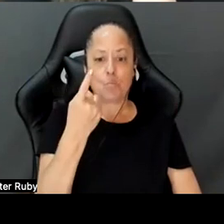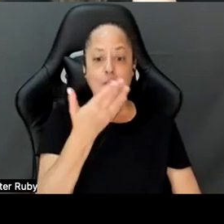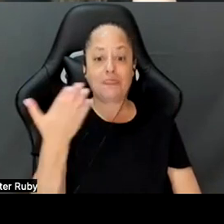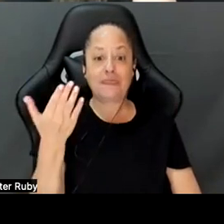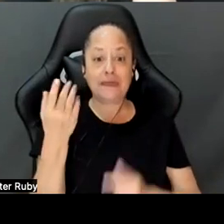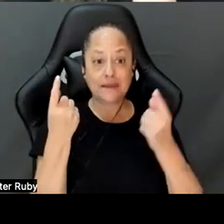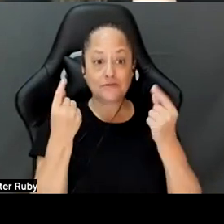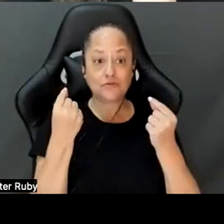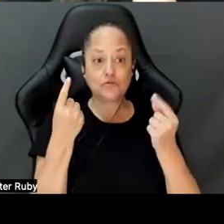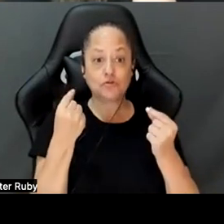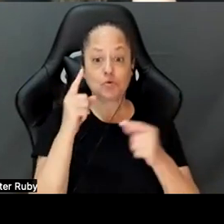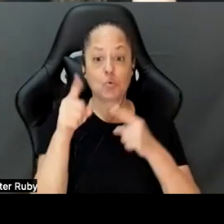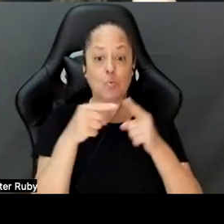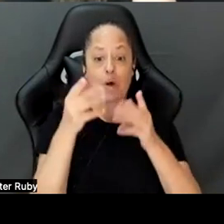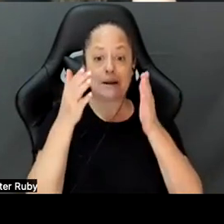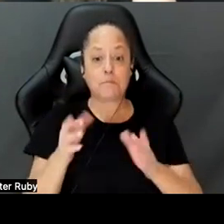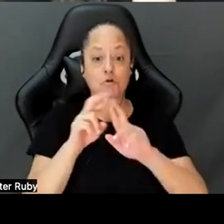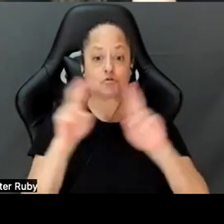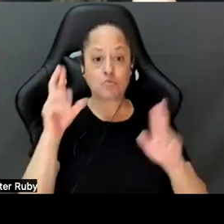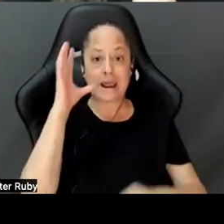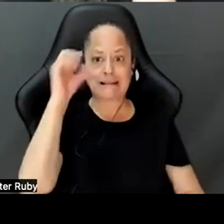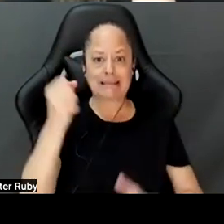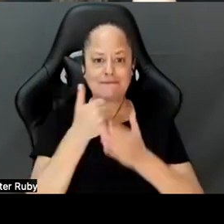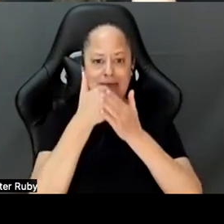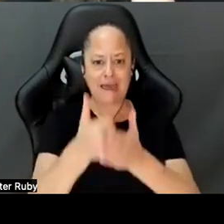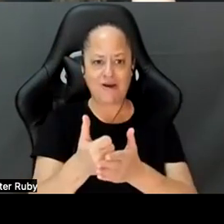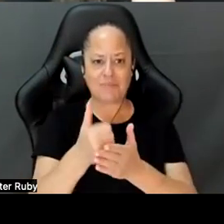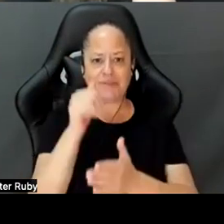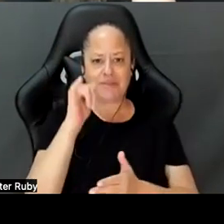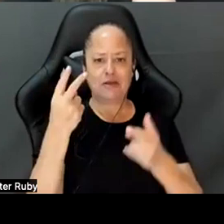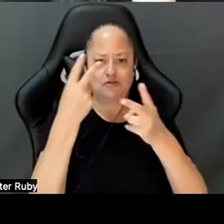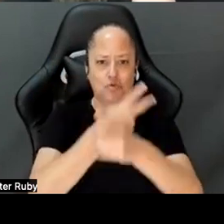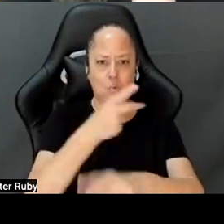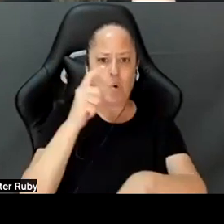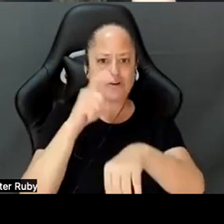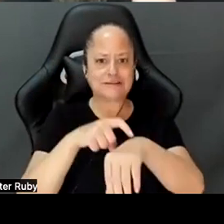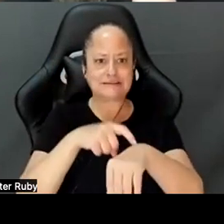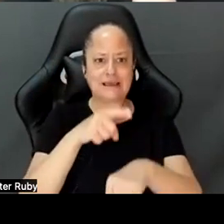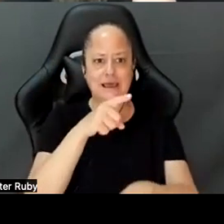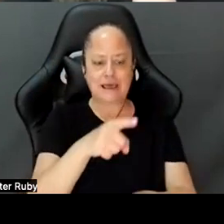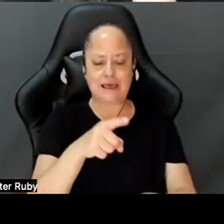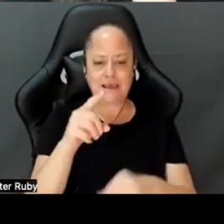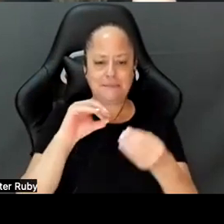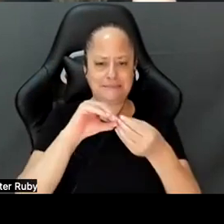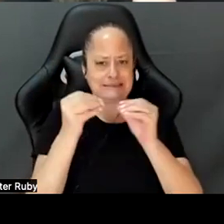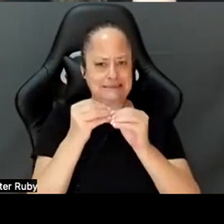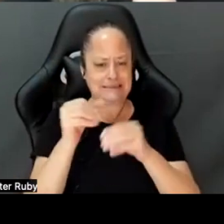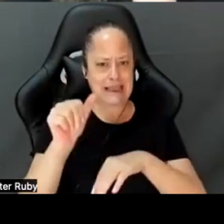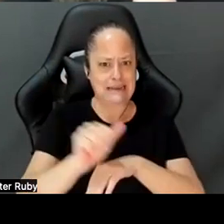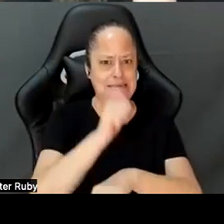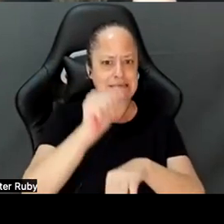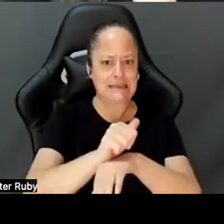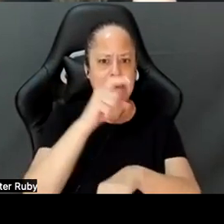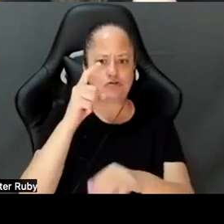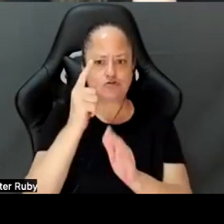is when a person is ready to leave, help them, because that is the worst time. It is statistically the most dangerous time when